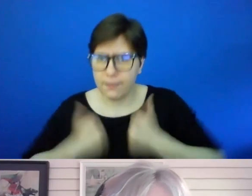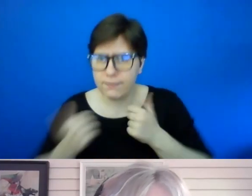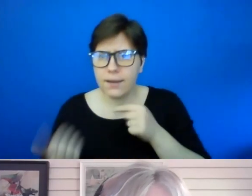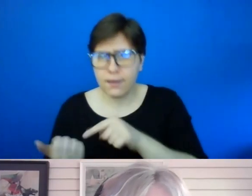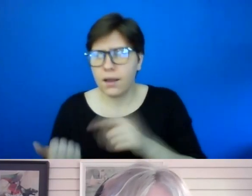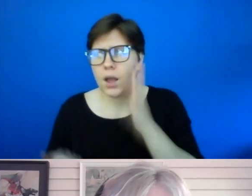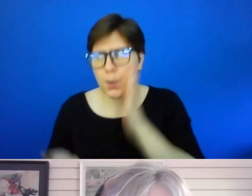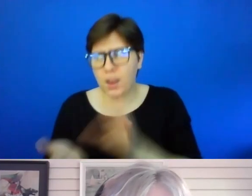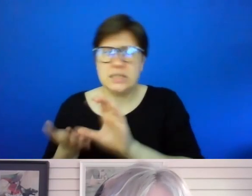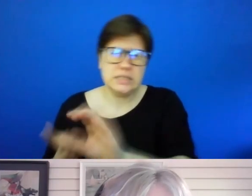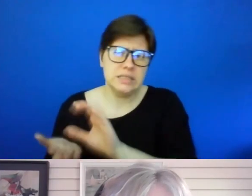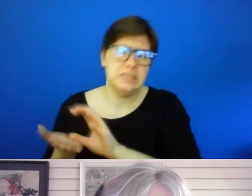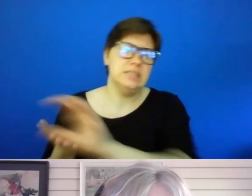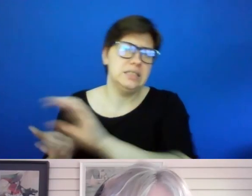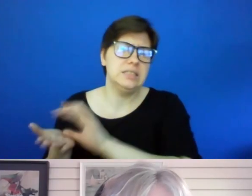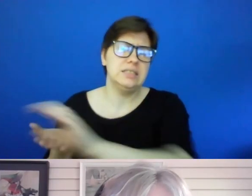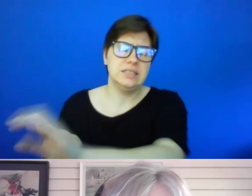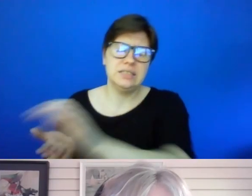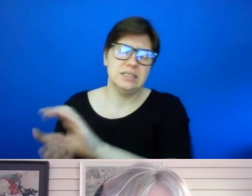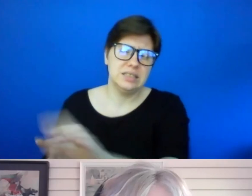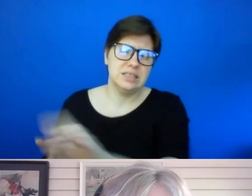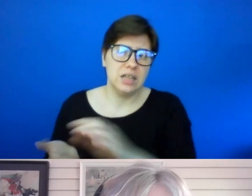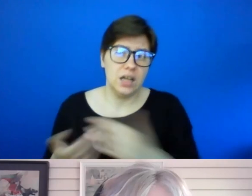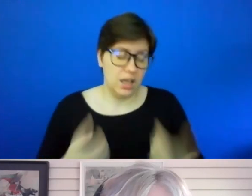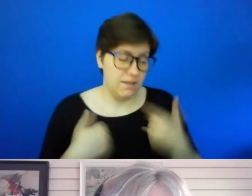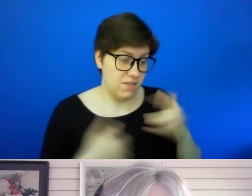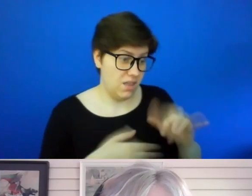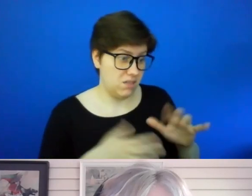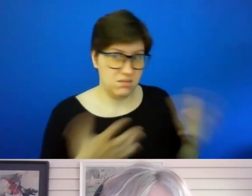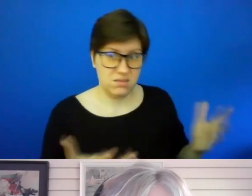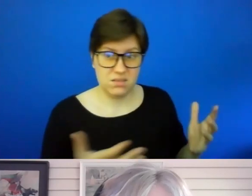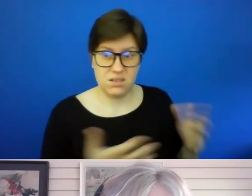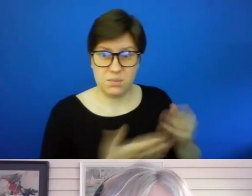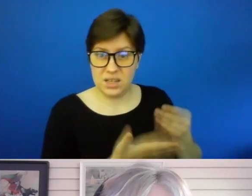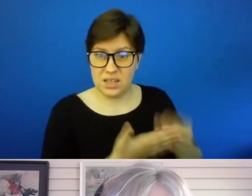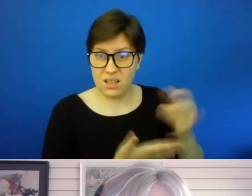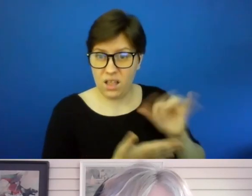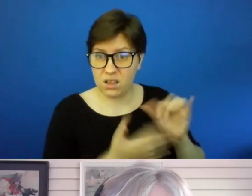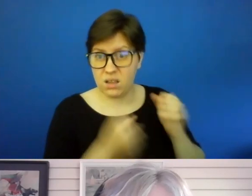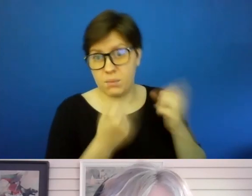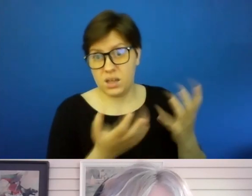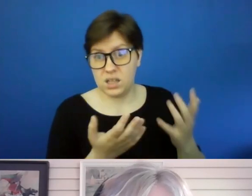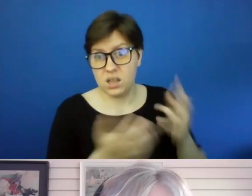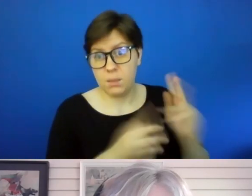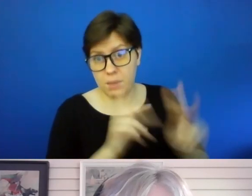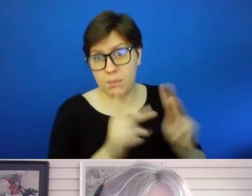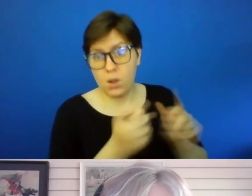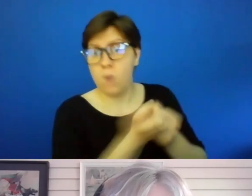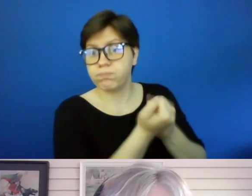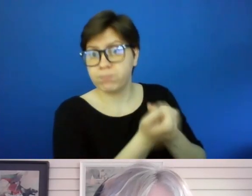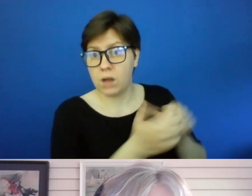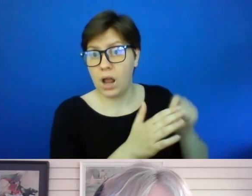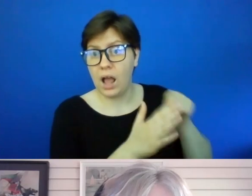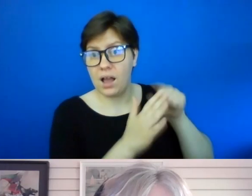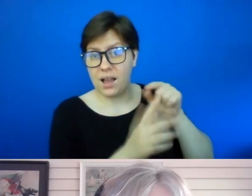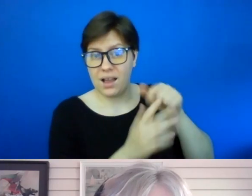to sit on a large pot of money, like many of the supporters of assisted suicide do,